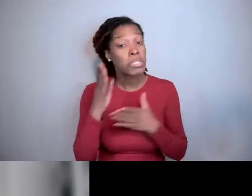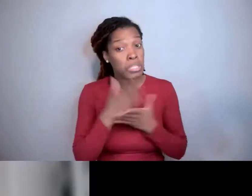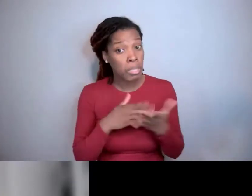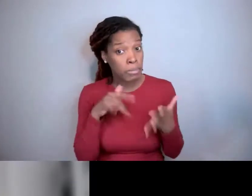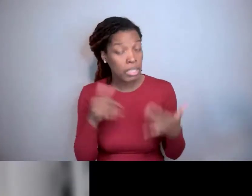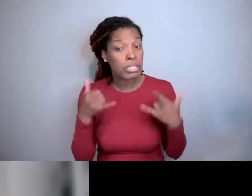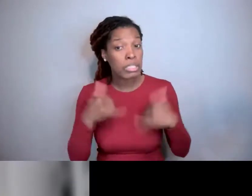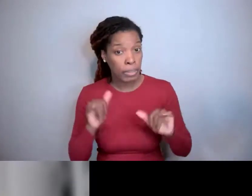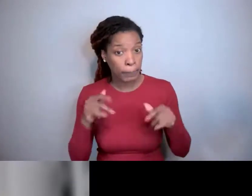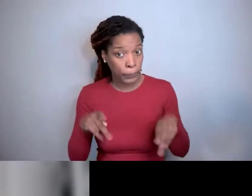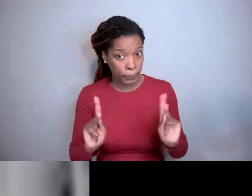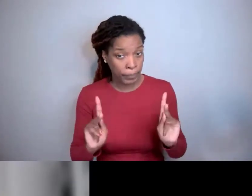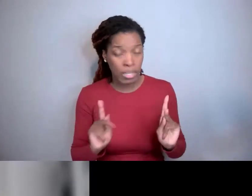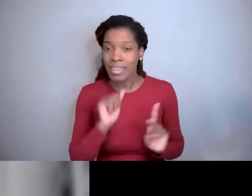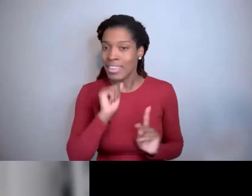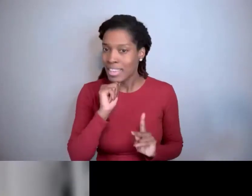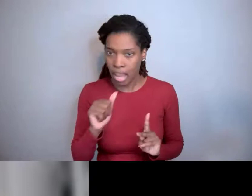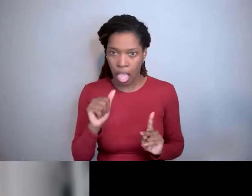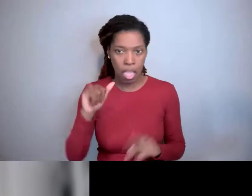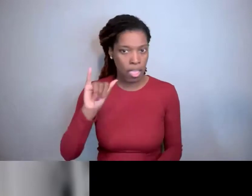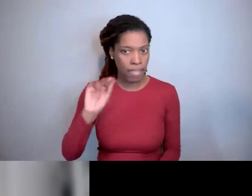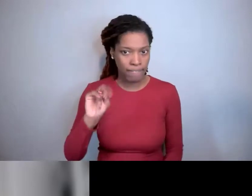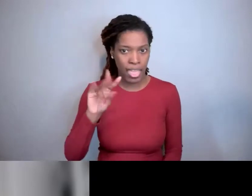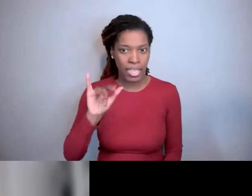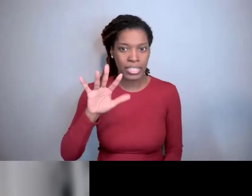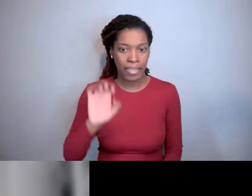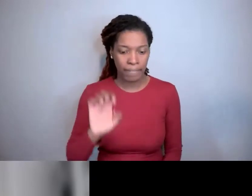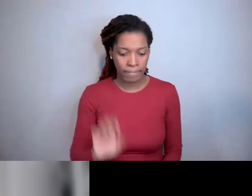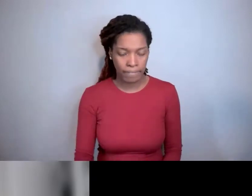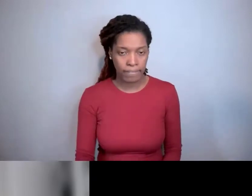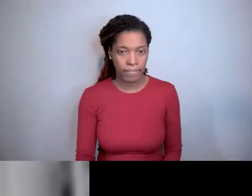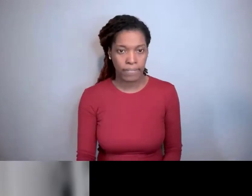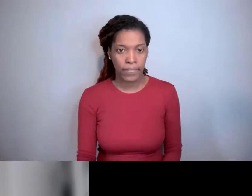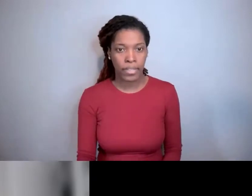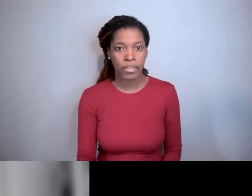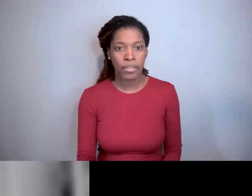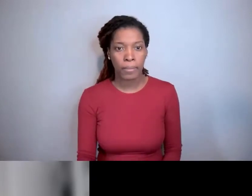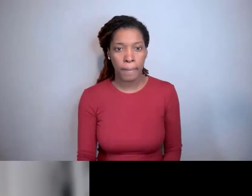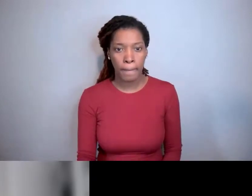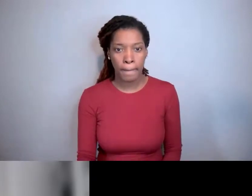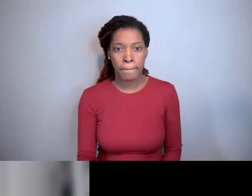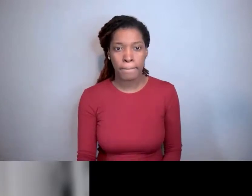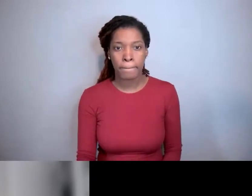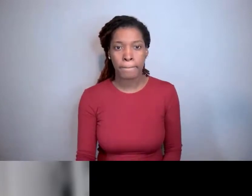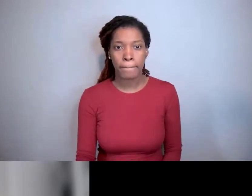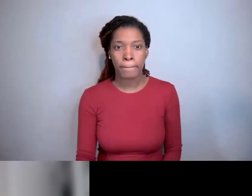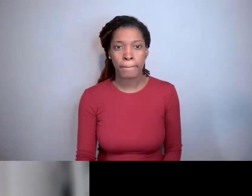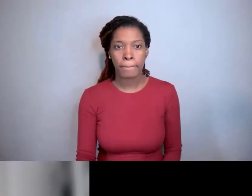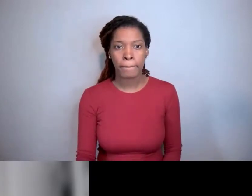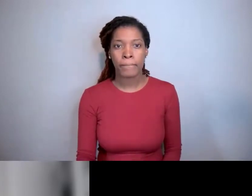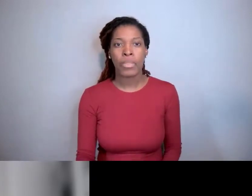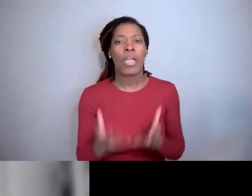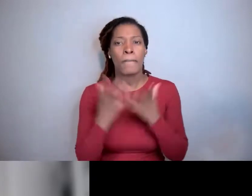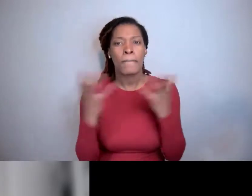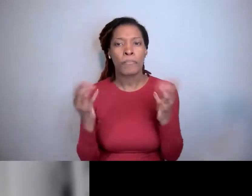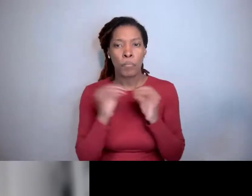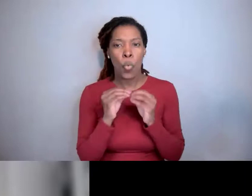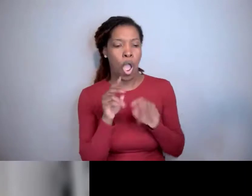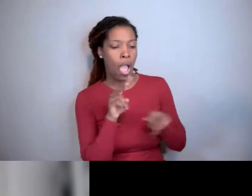are non-invasive study, and they have to be, a lot of them tend to be observational,